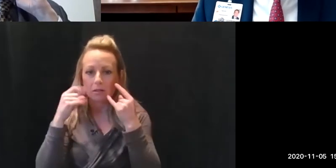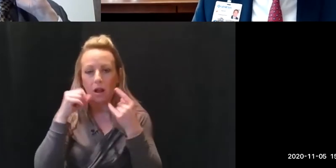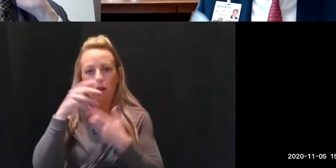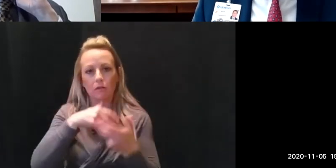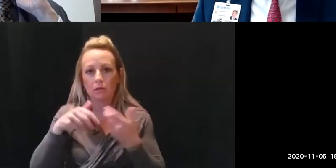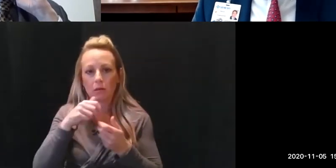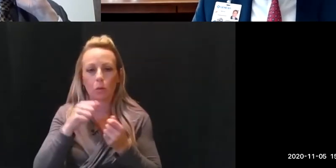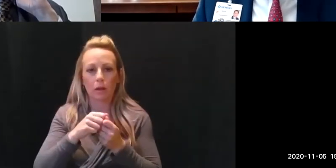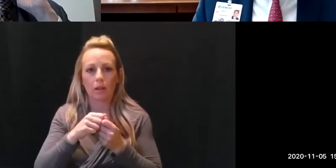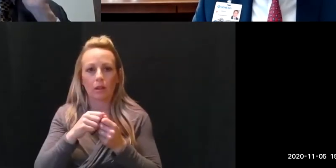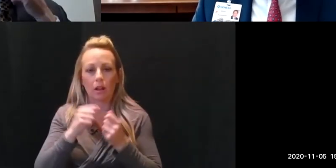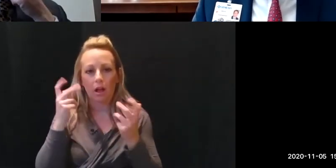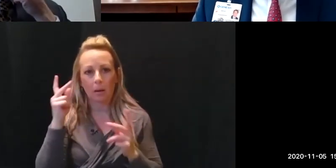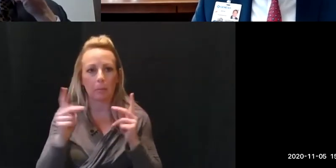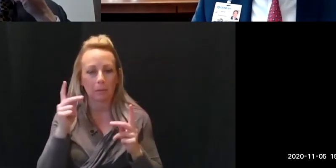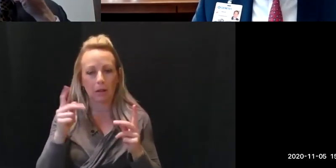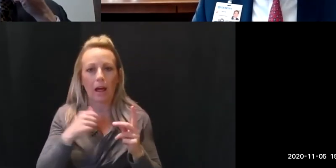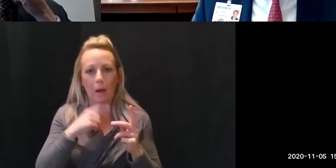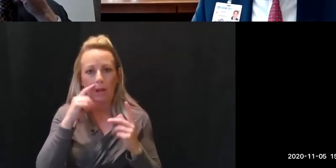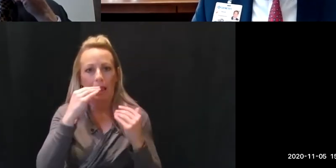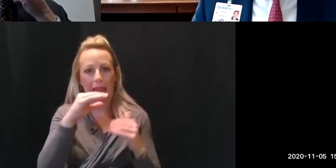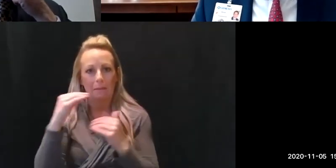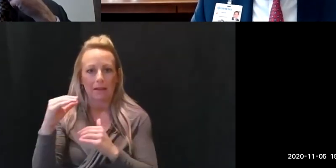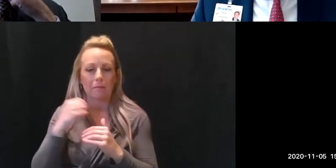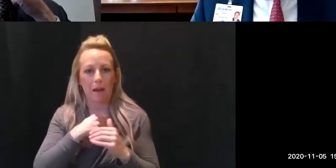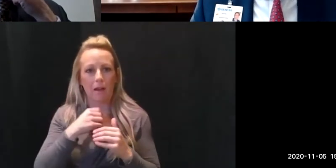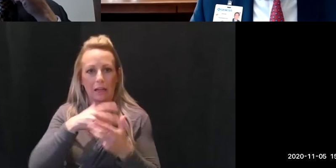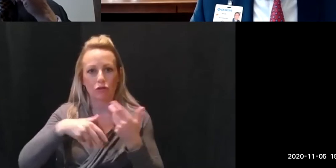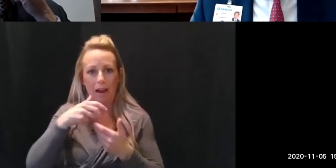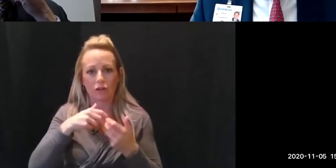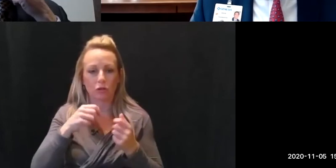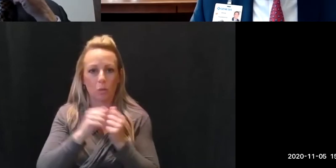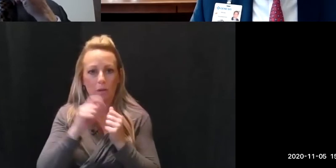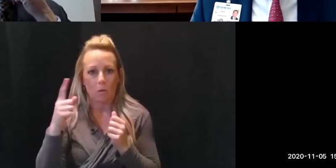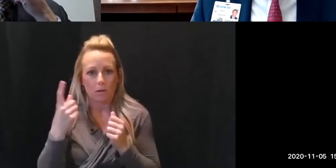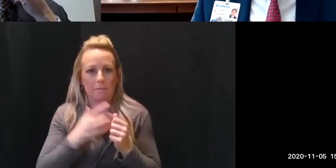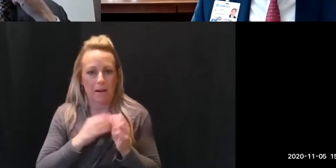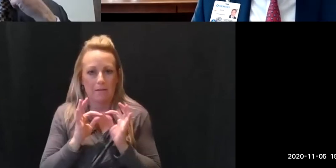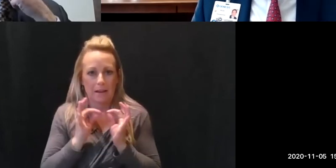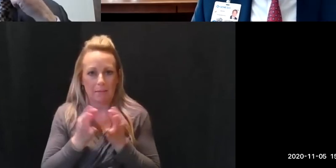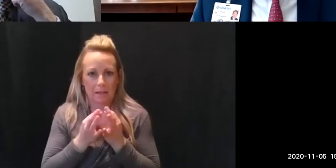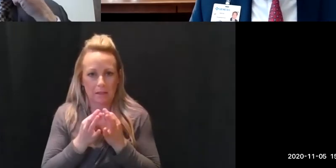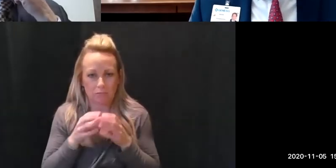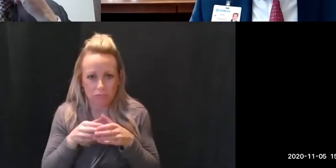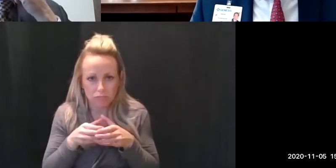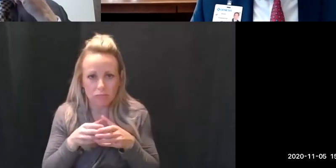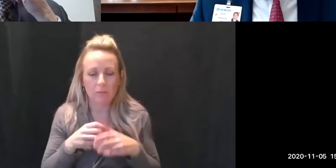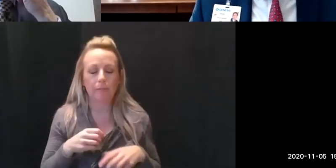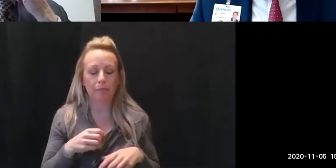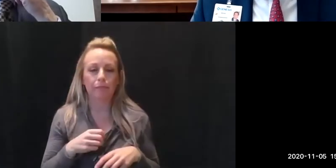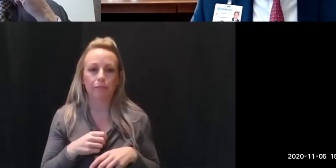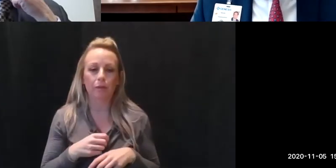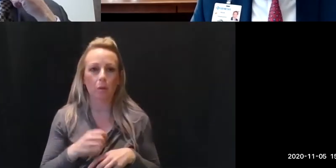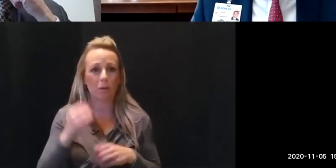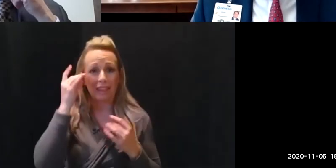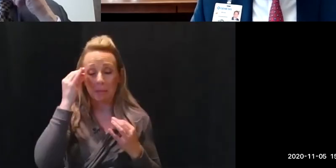crowds. I'm going to limit my interaction with just my immediate family. So think through, if that was the case,